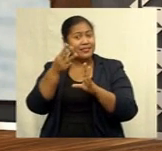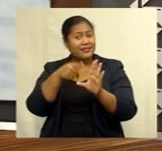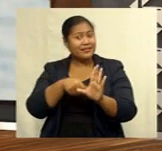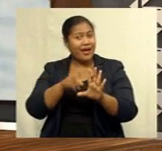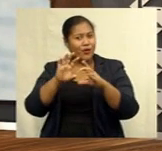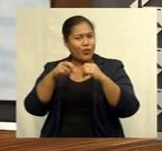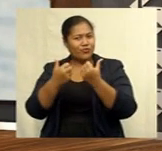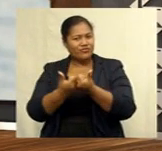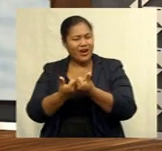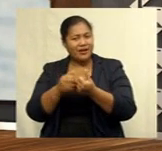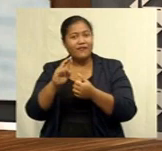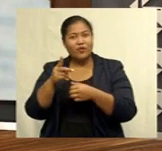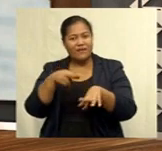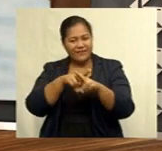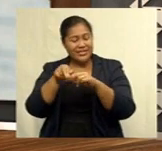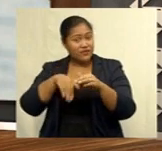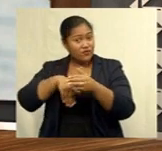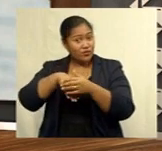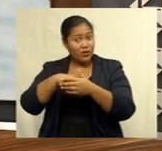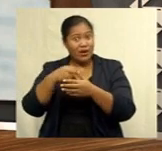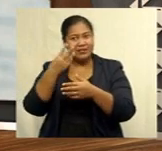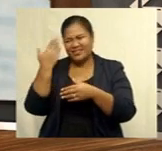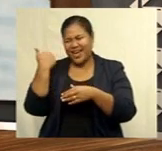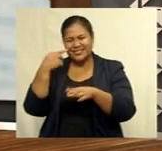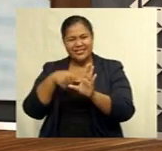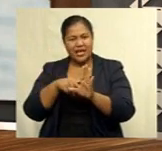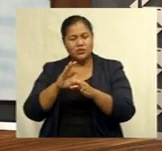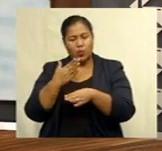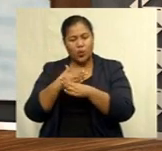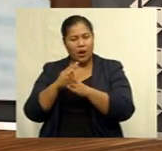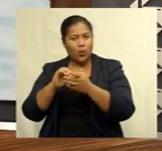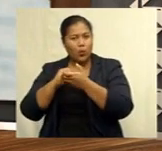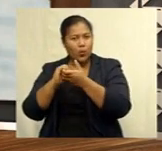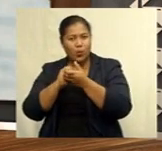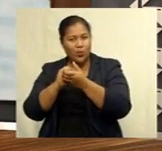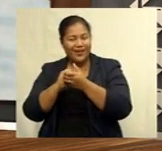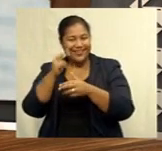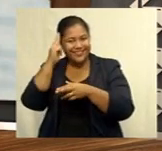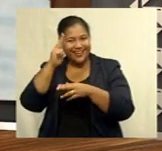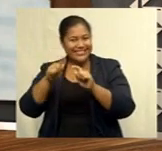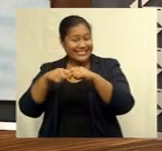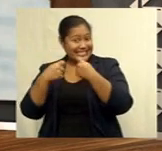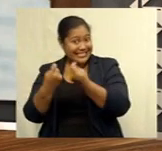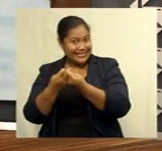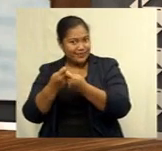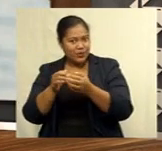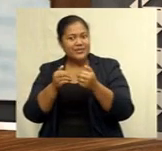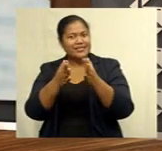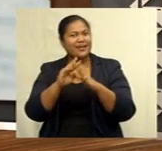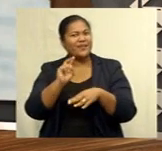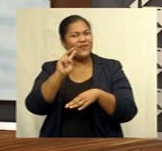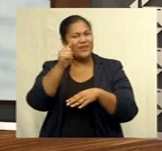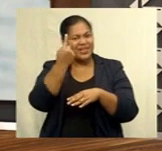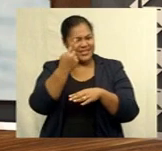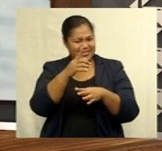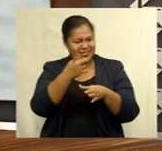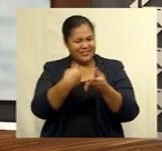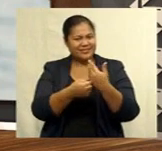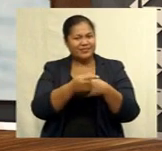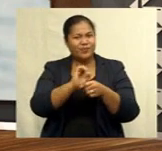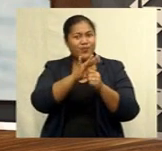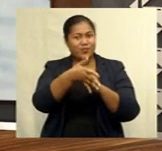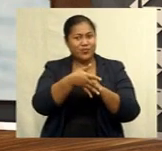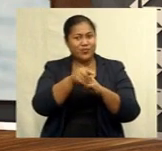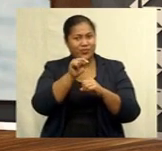Fiji Football early last year and has been working closely with the national side since before the first wave of the COVID-19 pandemic